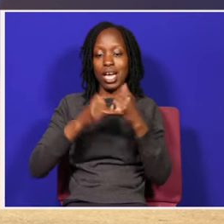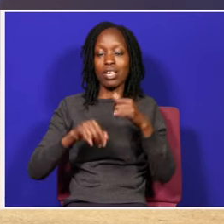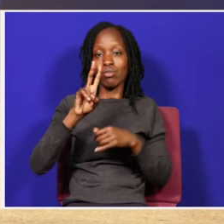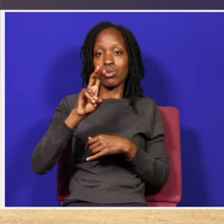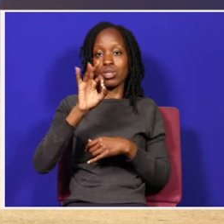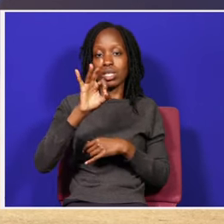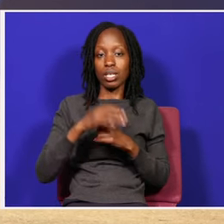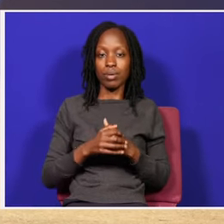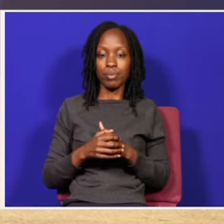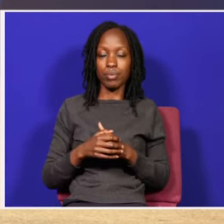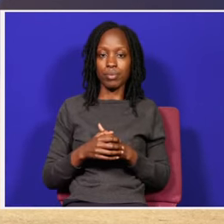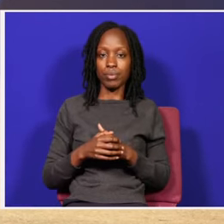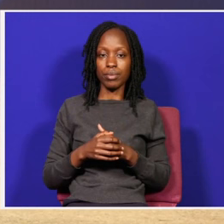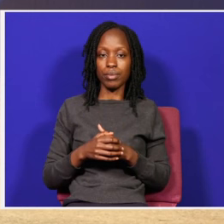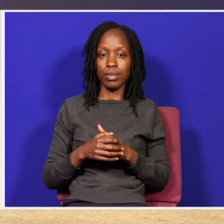2023. Like